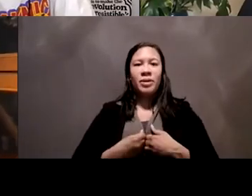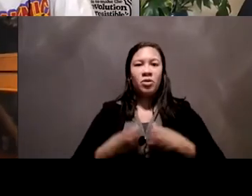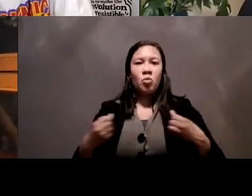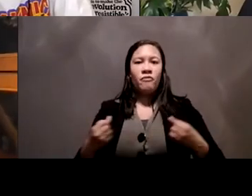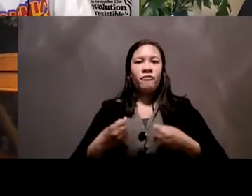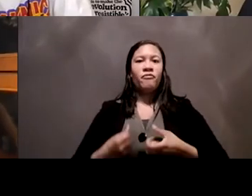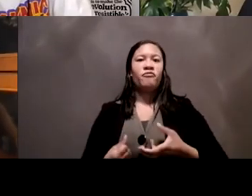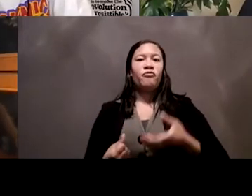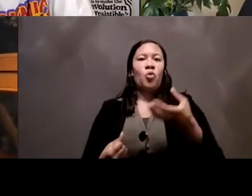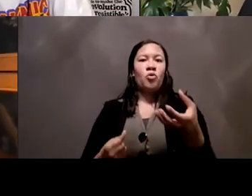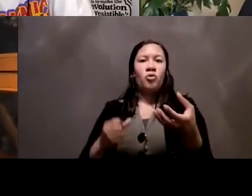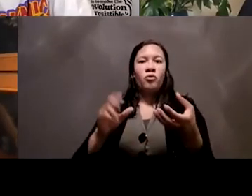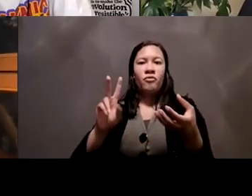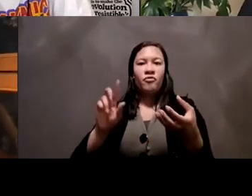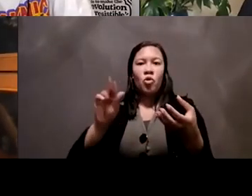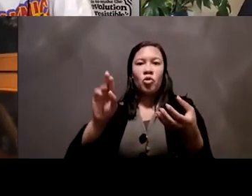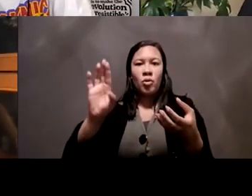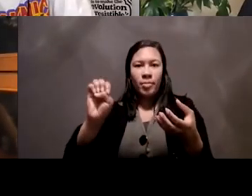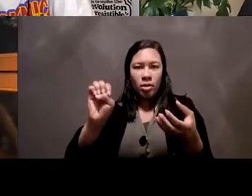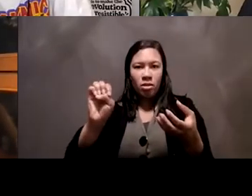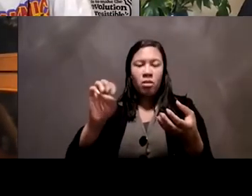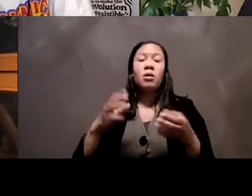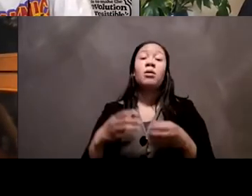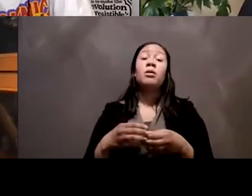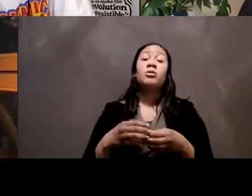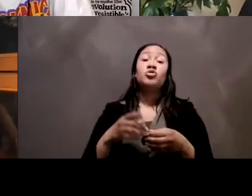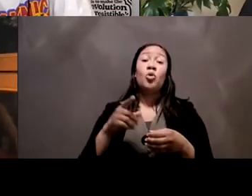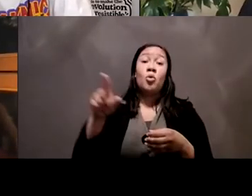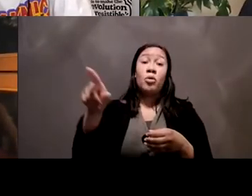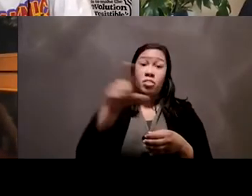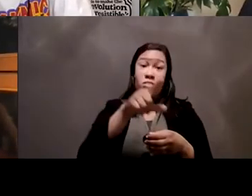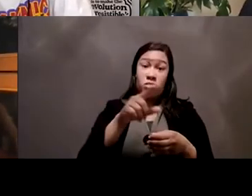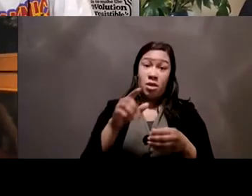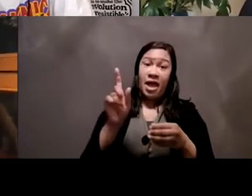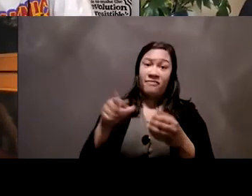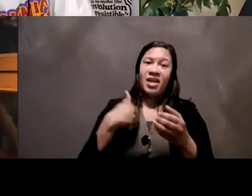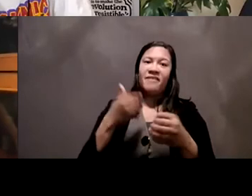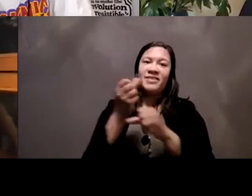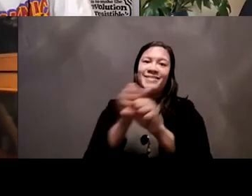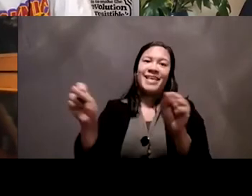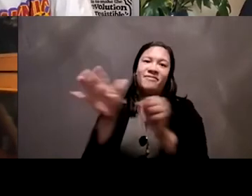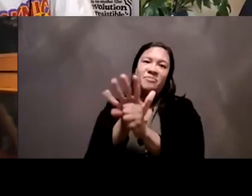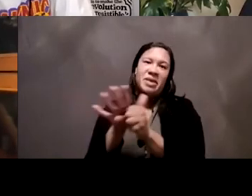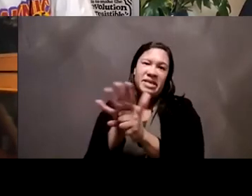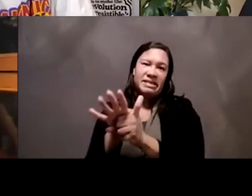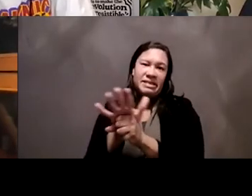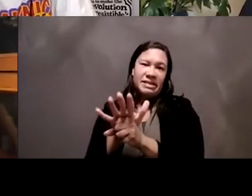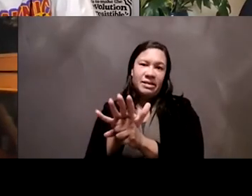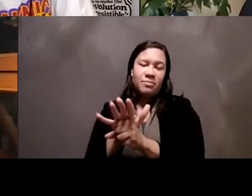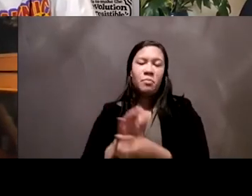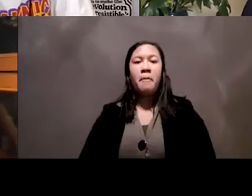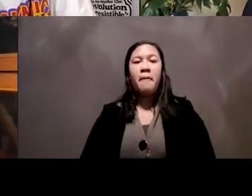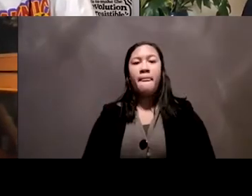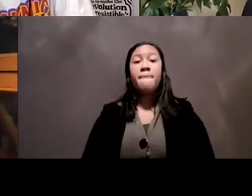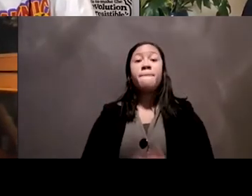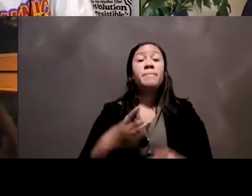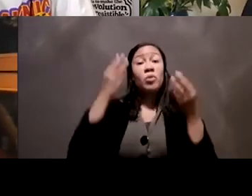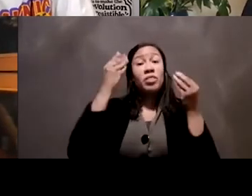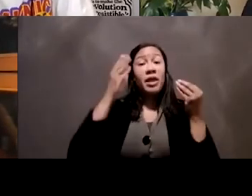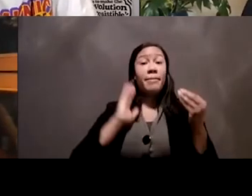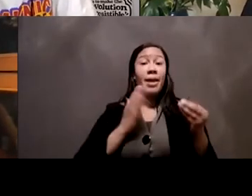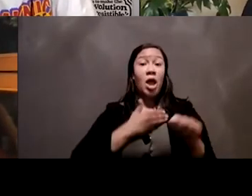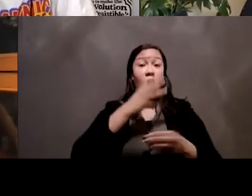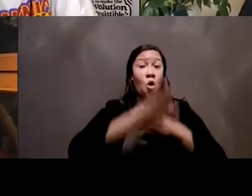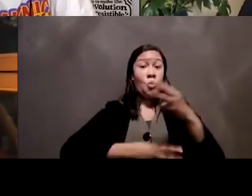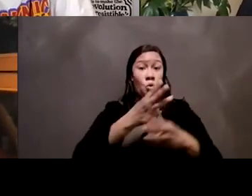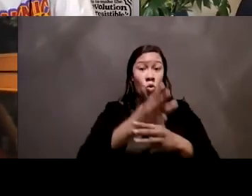others, is thinking about the architecture of our world that makes it such that